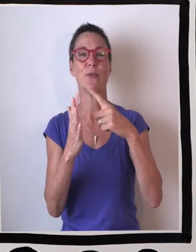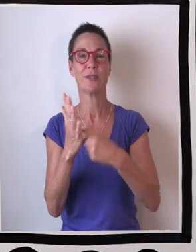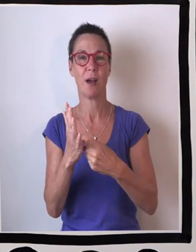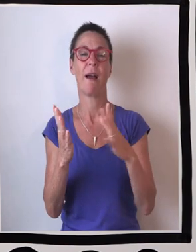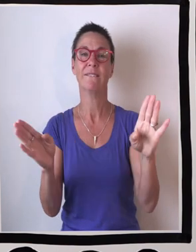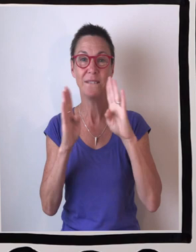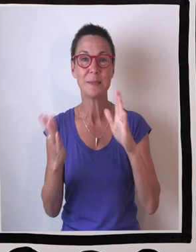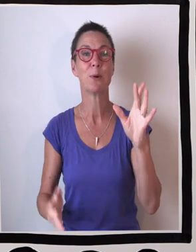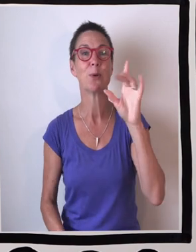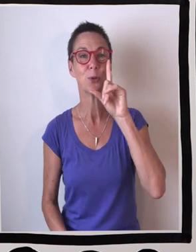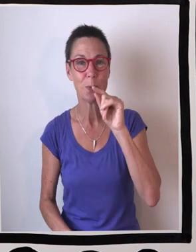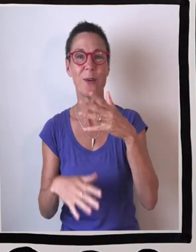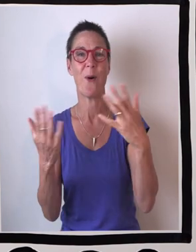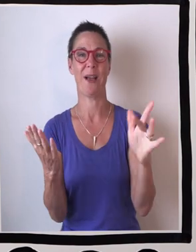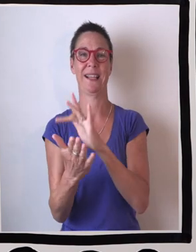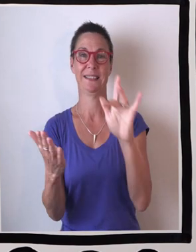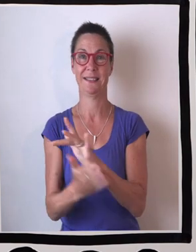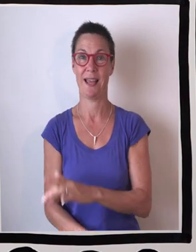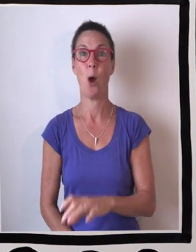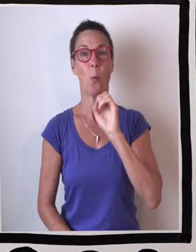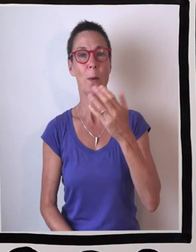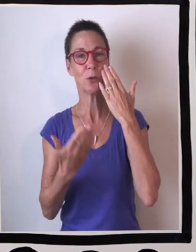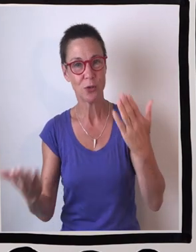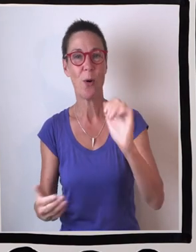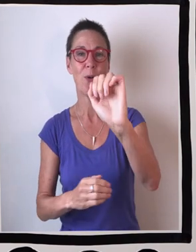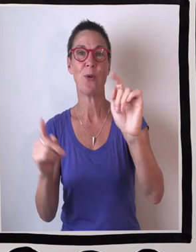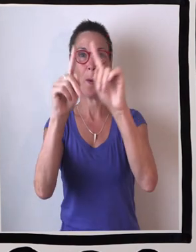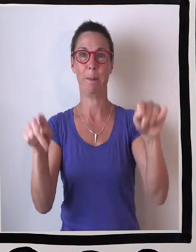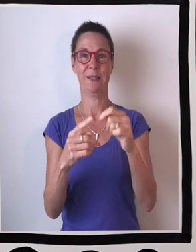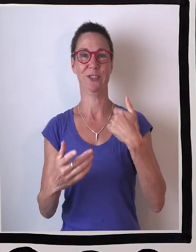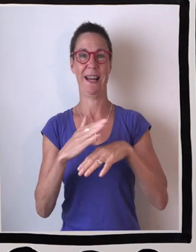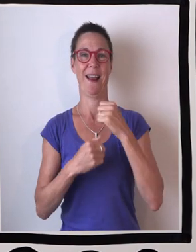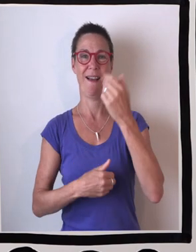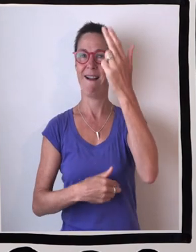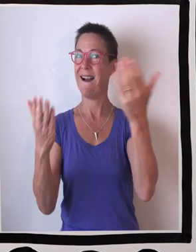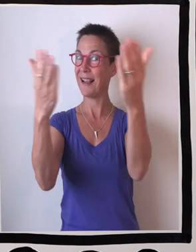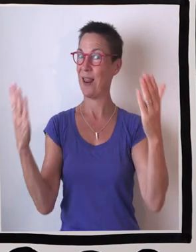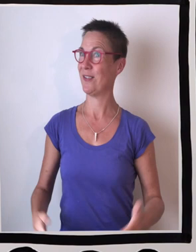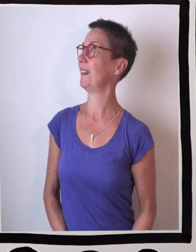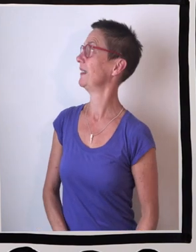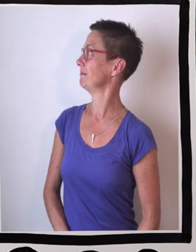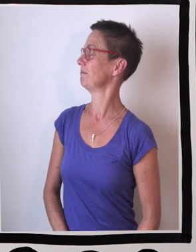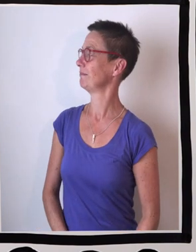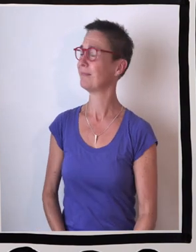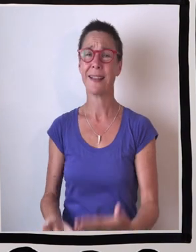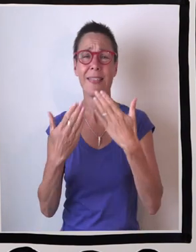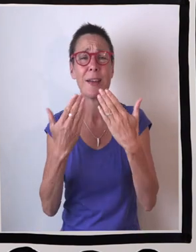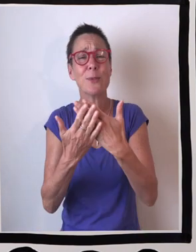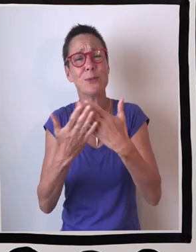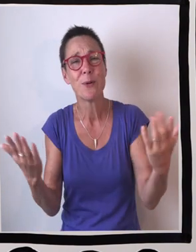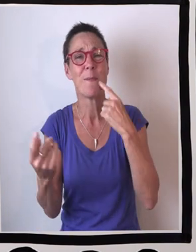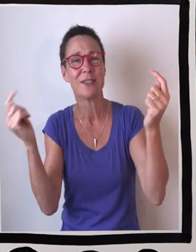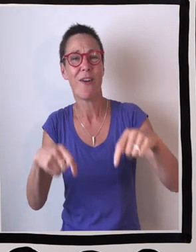on Facebook, Twitter or Instagram. And we will feature your photos in our art gallery. Thank you so